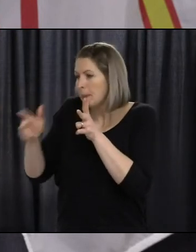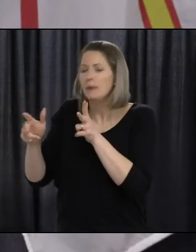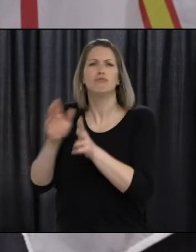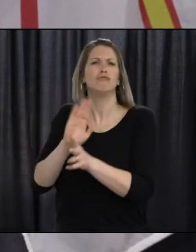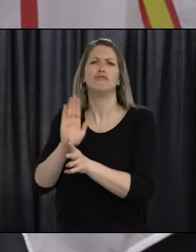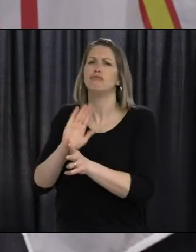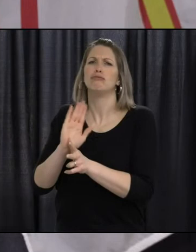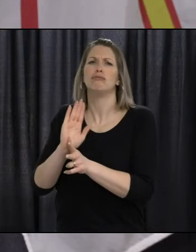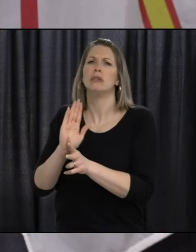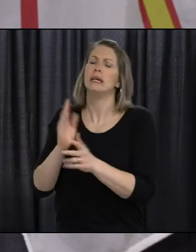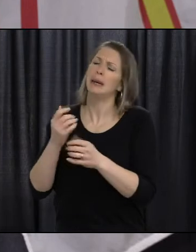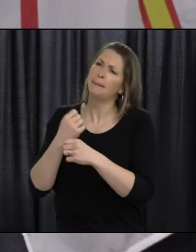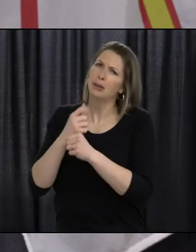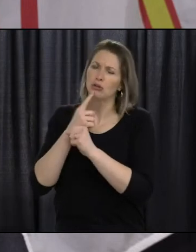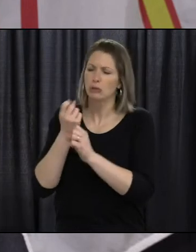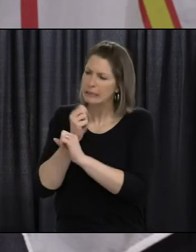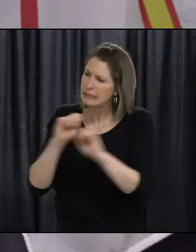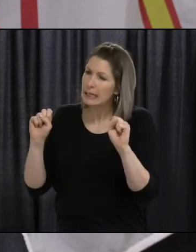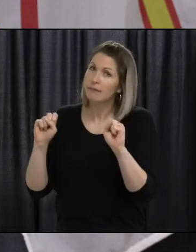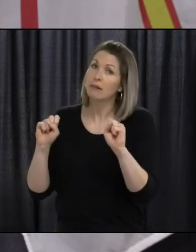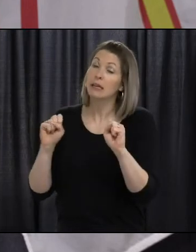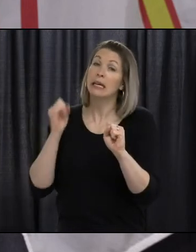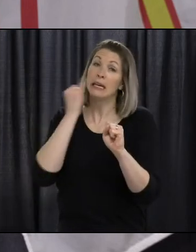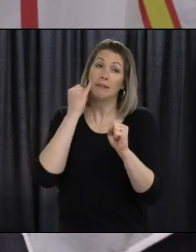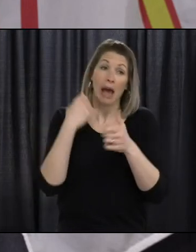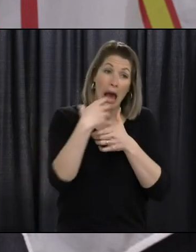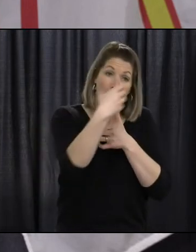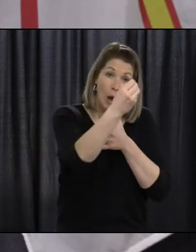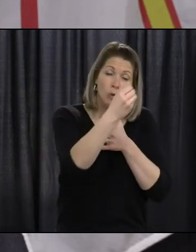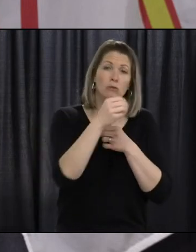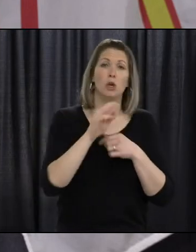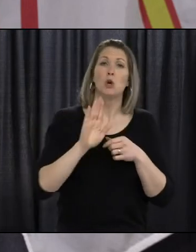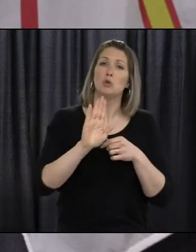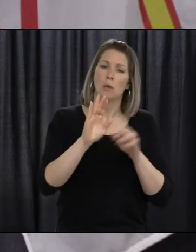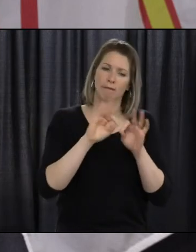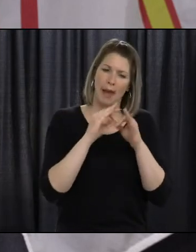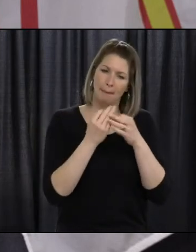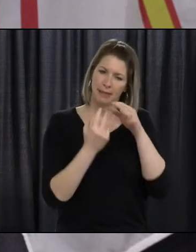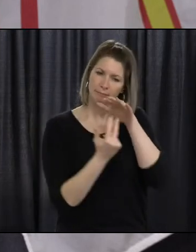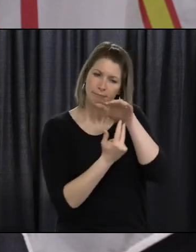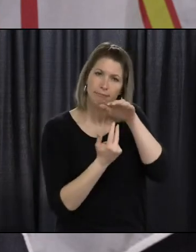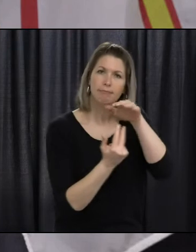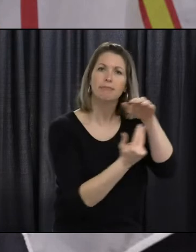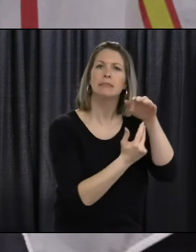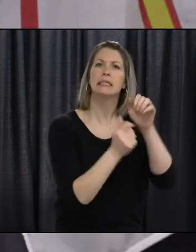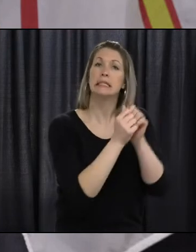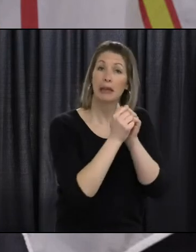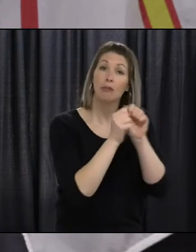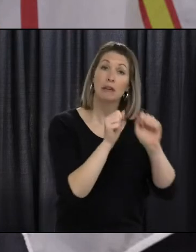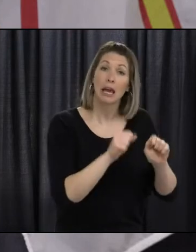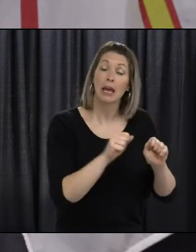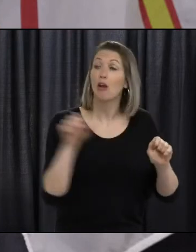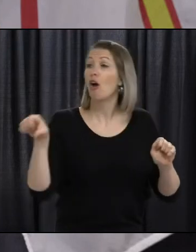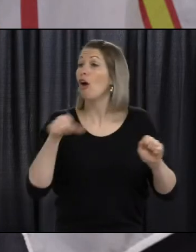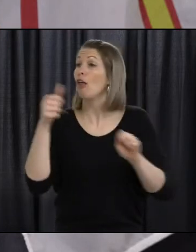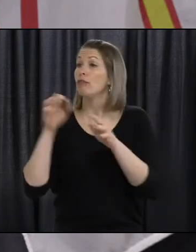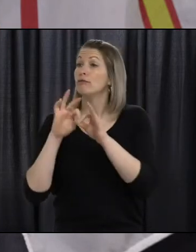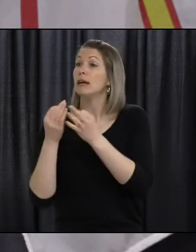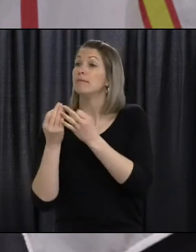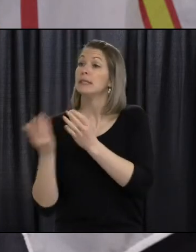from anyone who isn't in your bubble. Of course, please remember all the principles of hiking safety that still apply in this time of